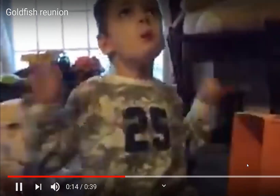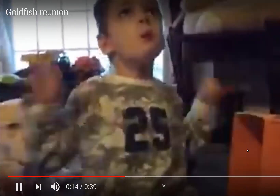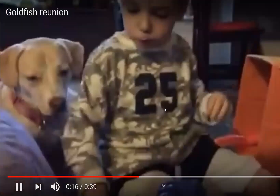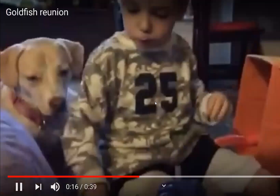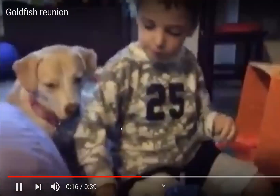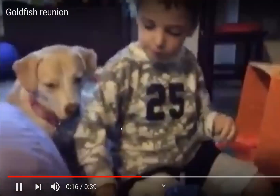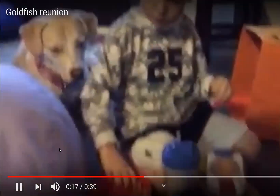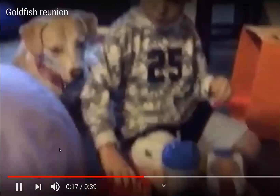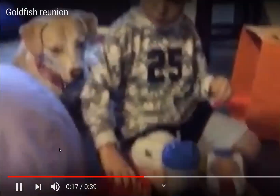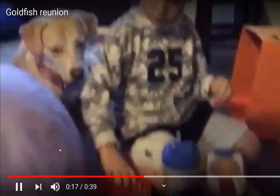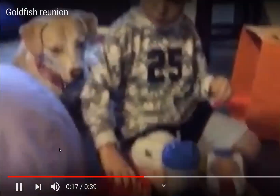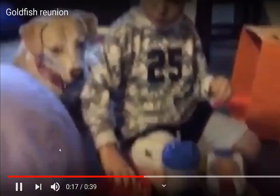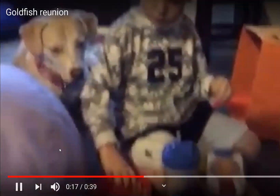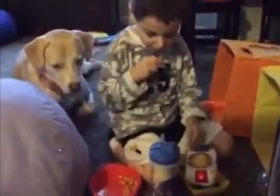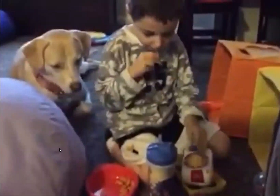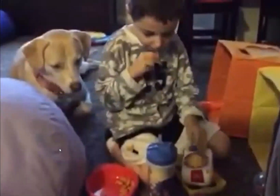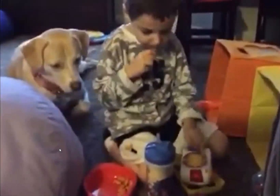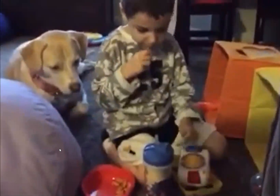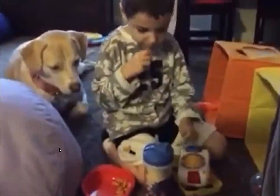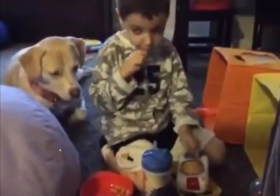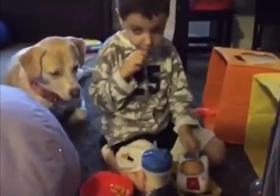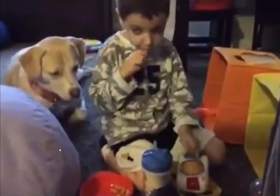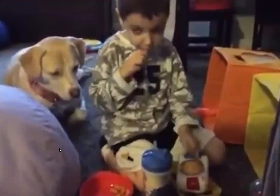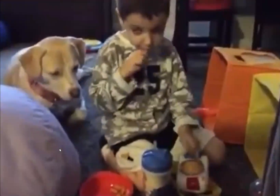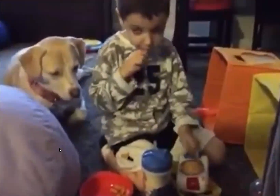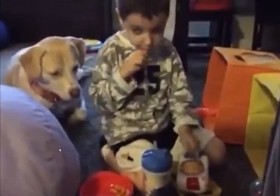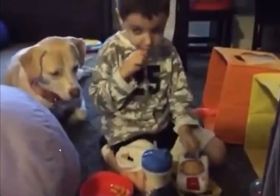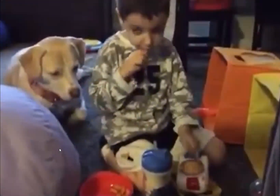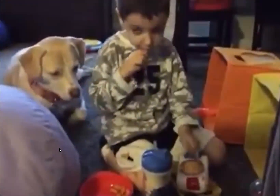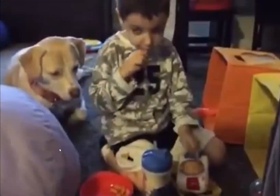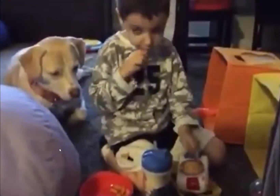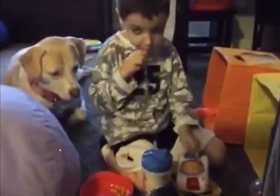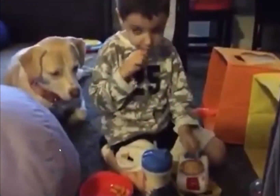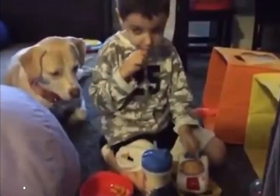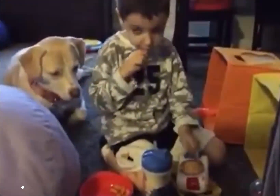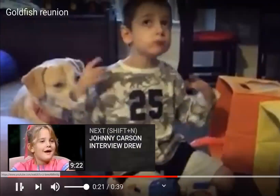Sorry, I have too many things on my screen and I can't pause this.